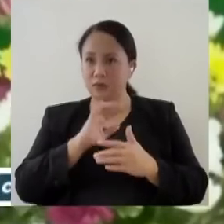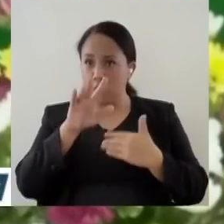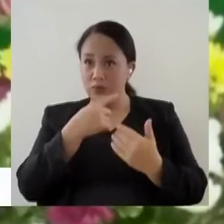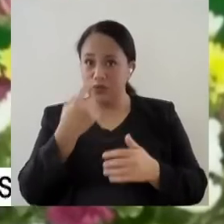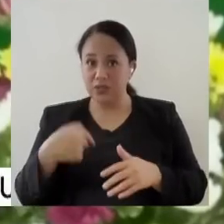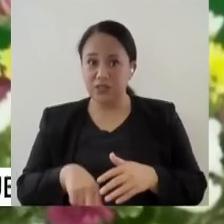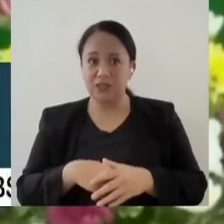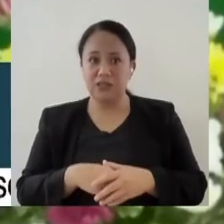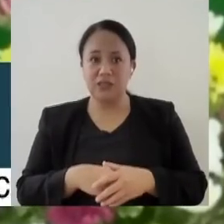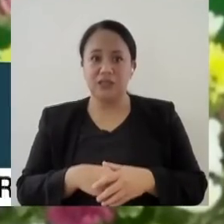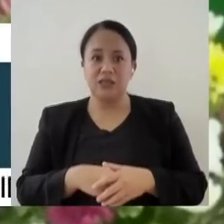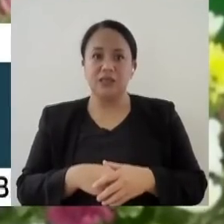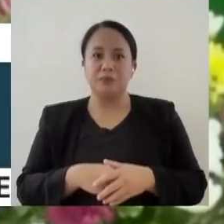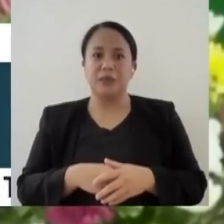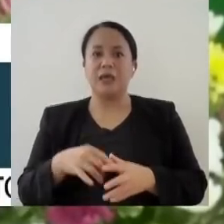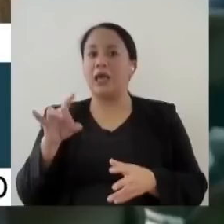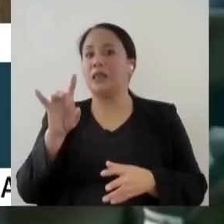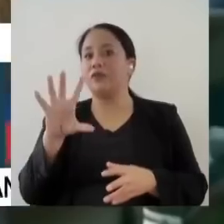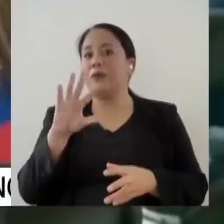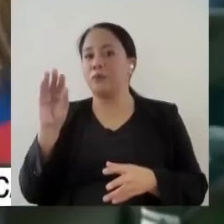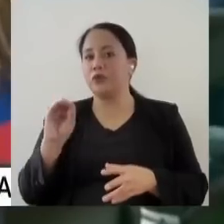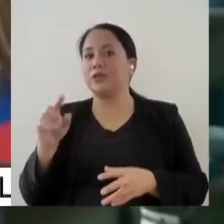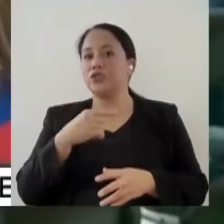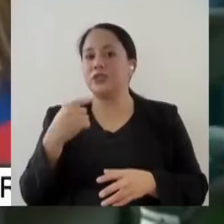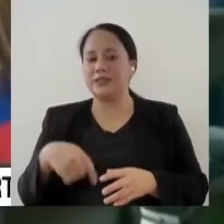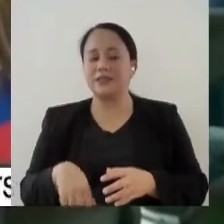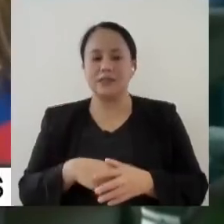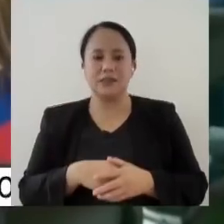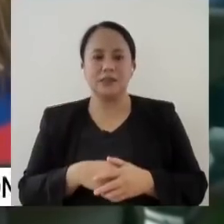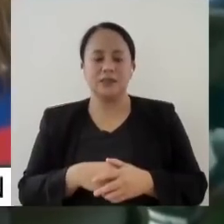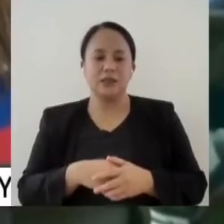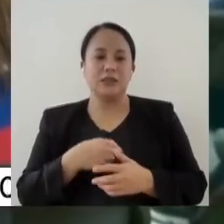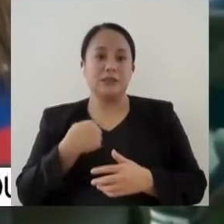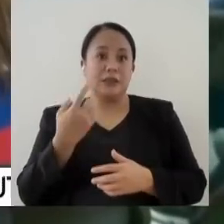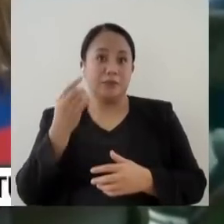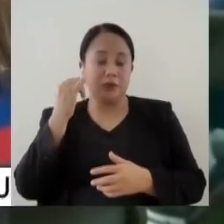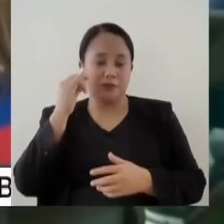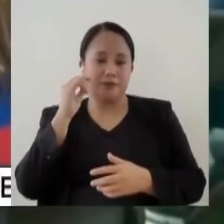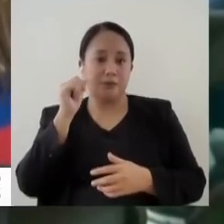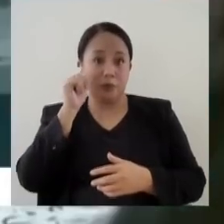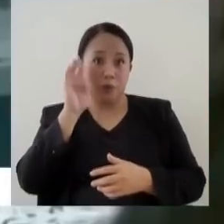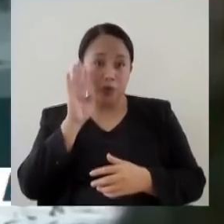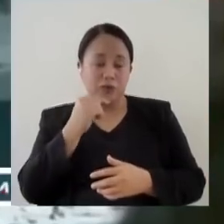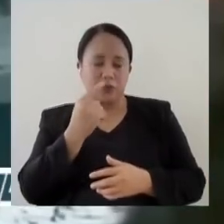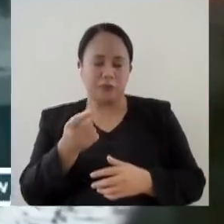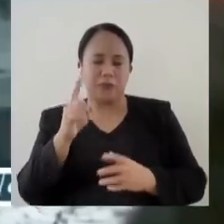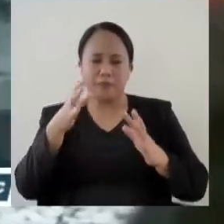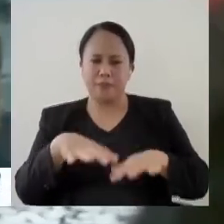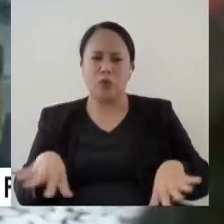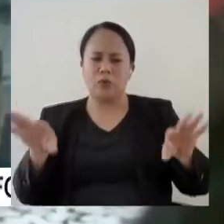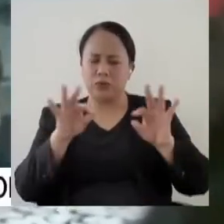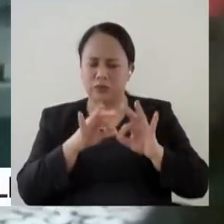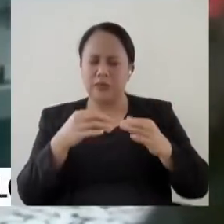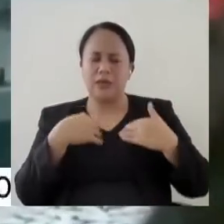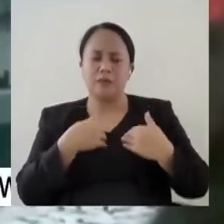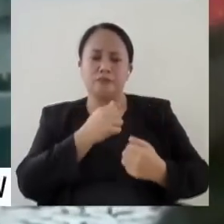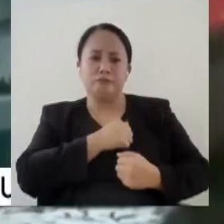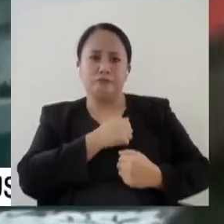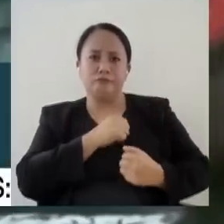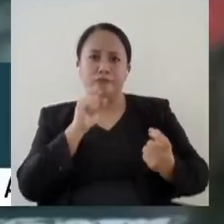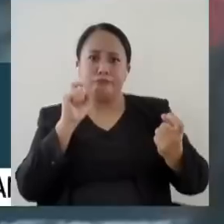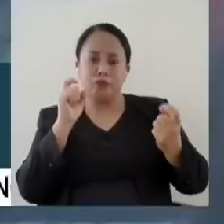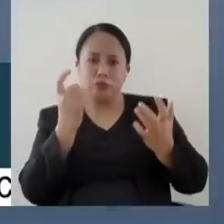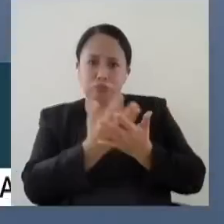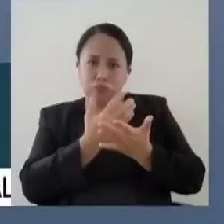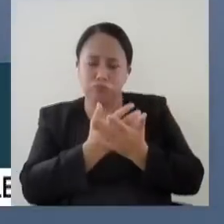Siguro mga 85% doon Chinese. Bronner says this is why it's important to pursue the military's modernization program so